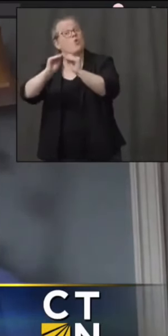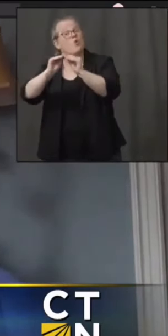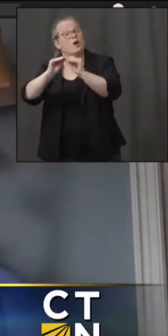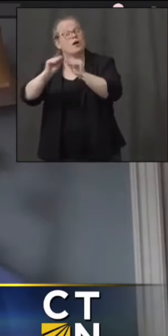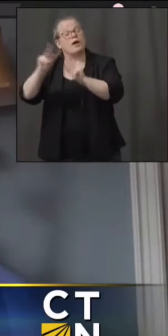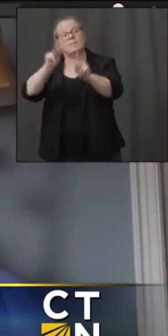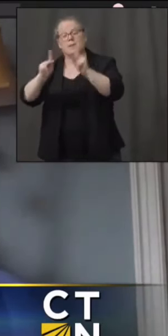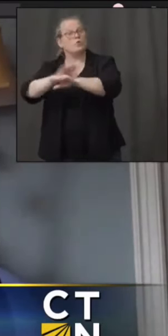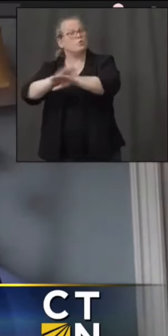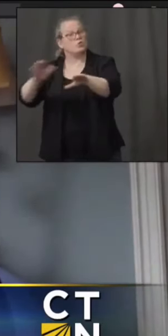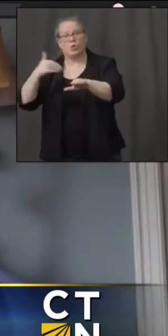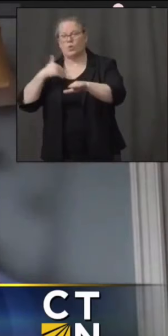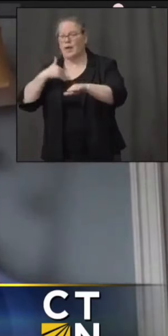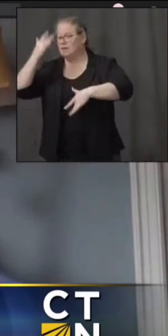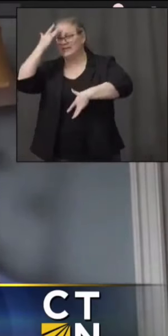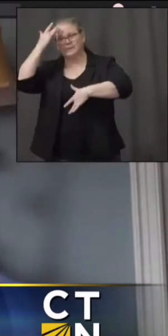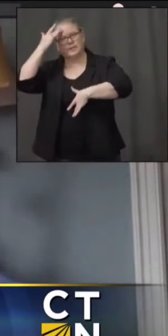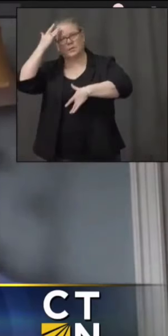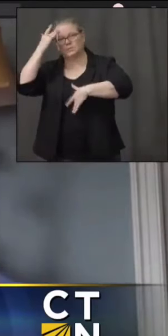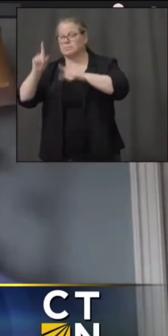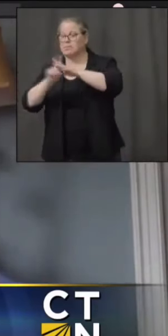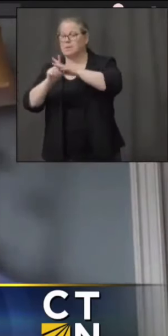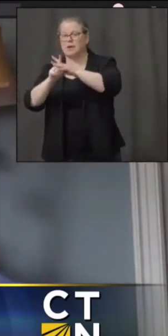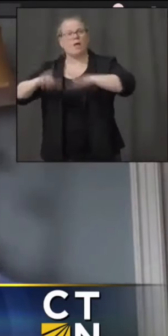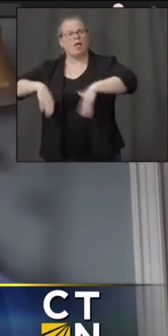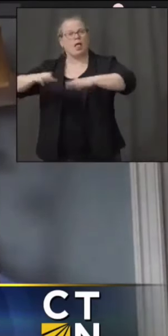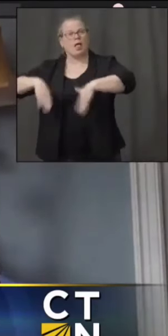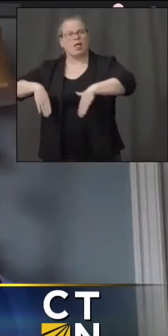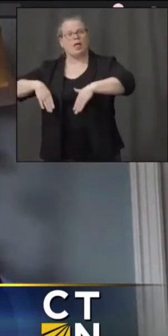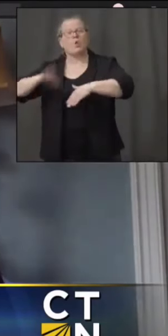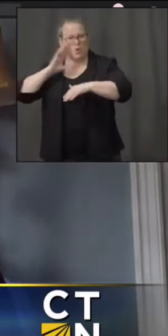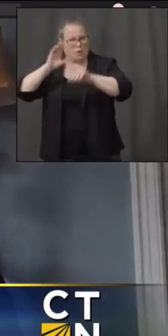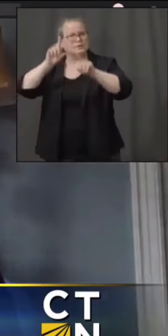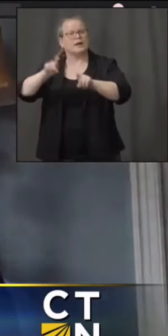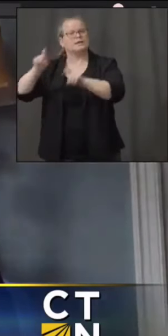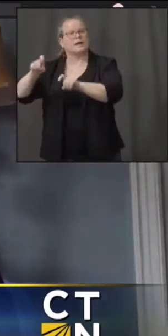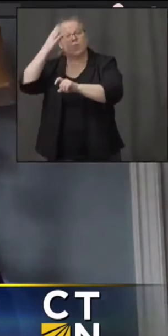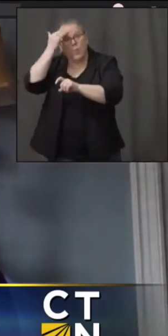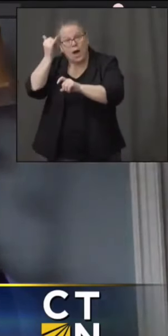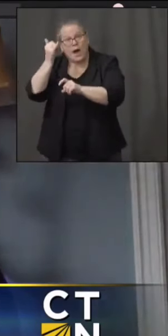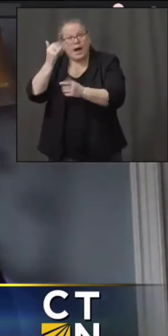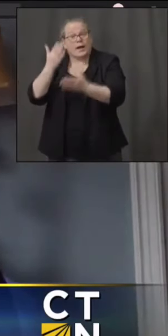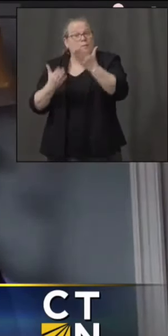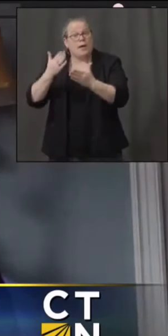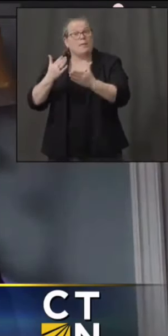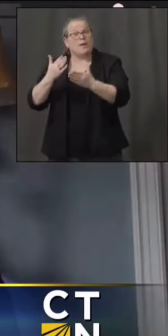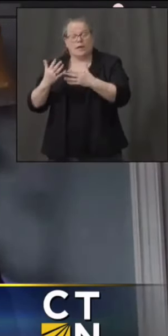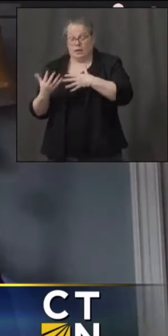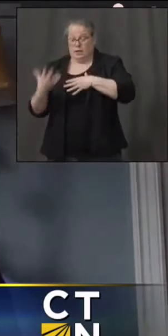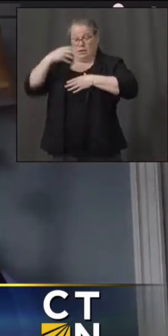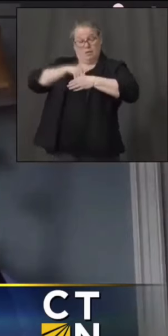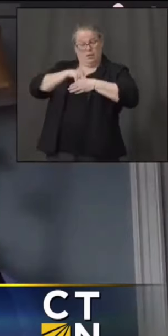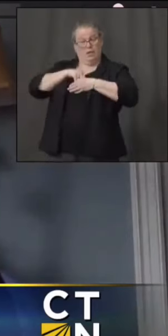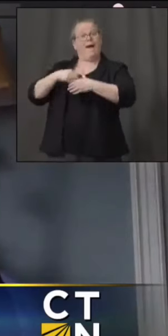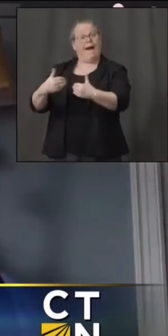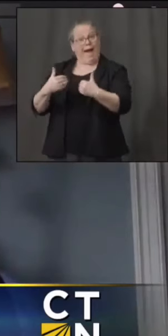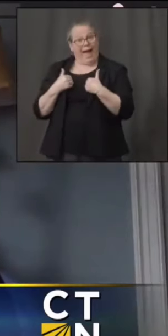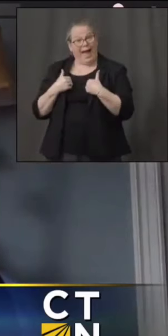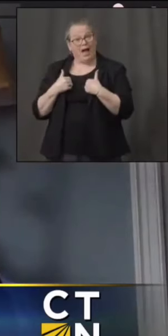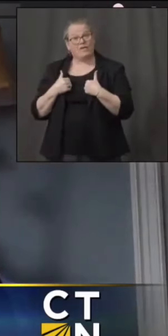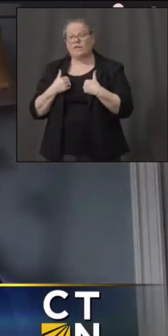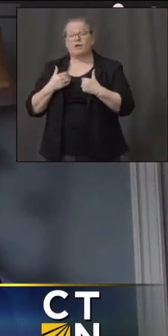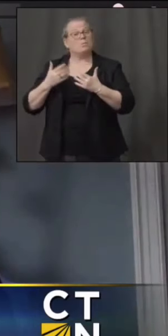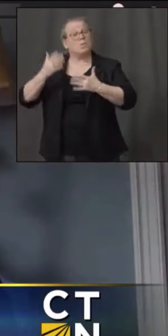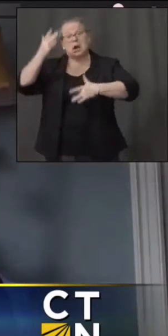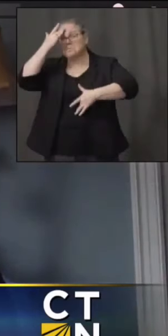any symptoms, because we know that people who don't have symptoms can transmit COVID. And so we'll be